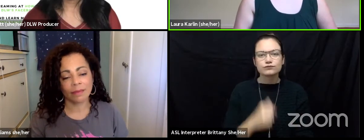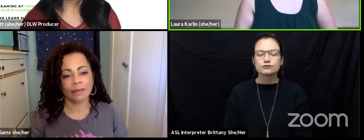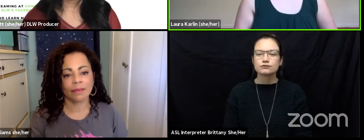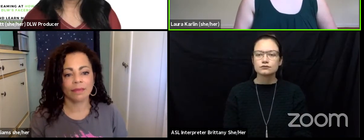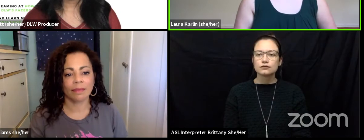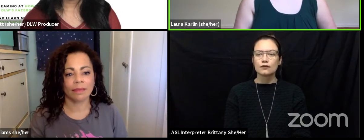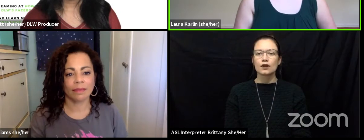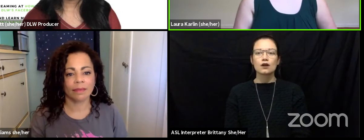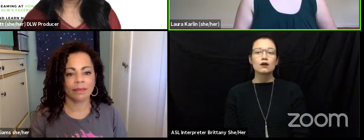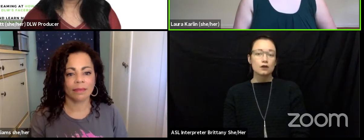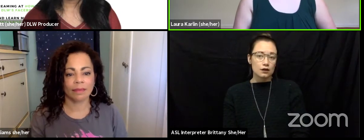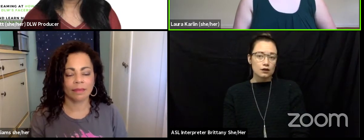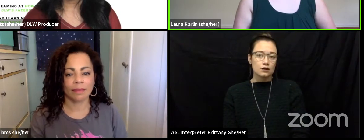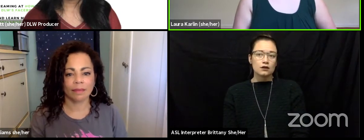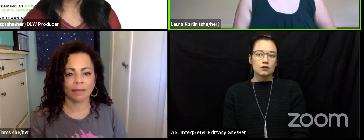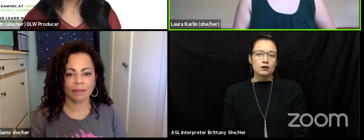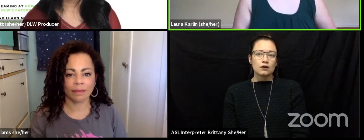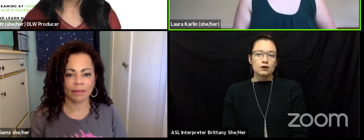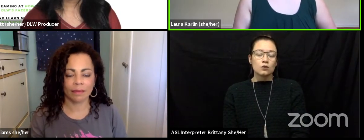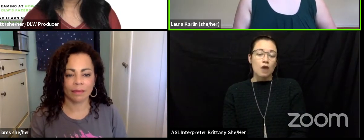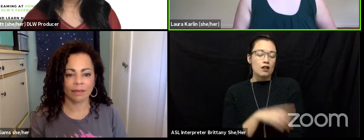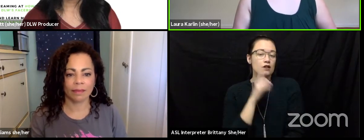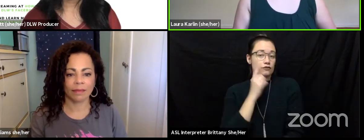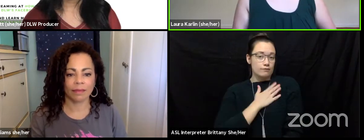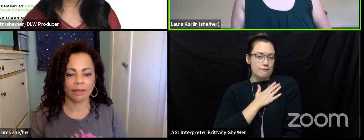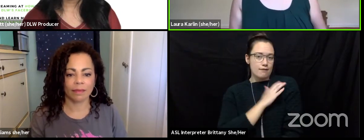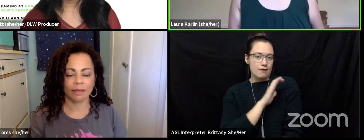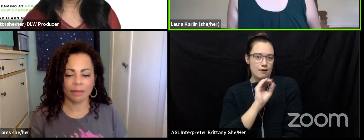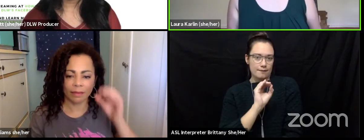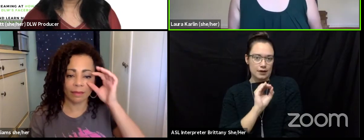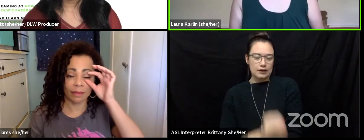Well, I'll start with what Invertigo's been doing.